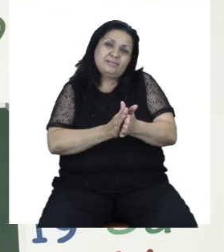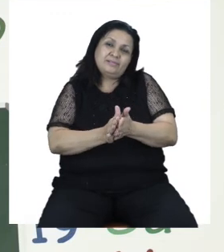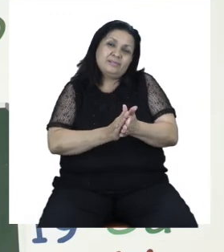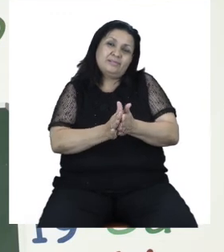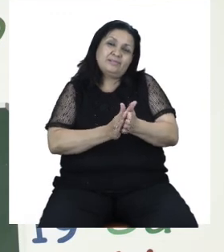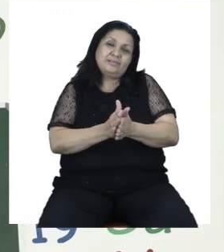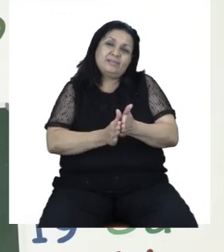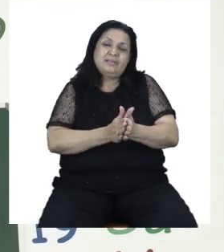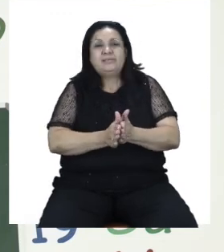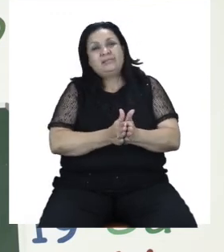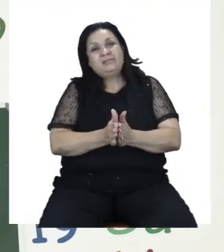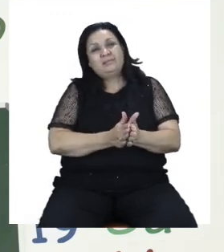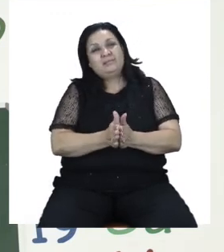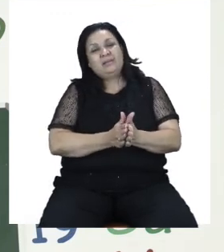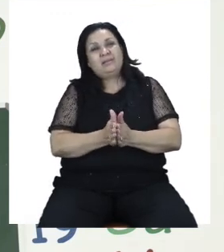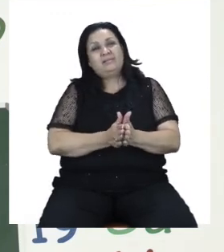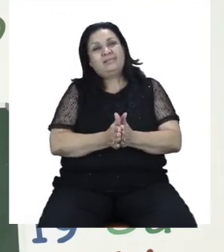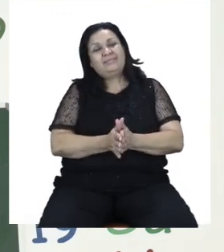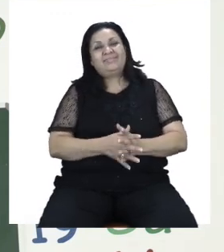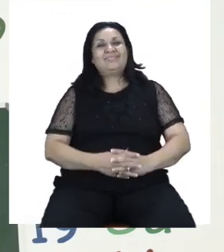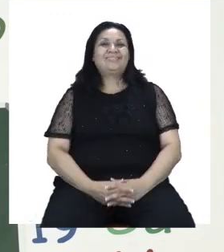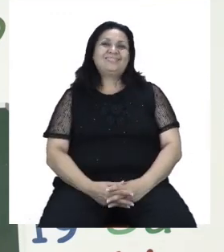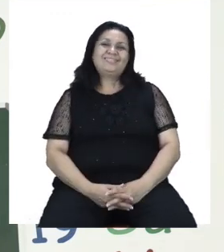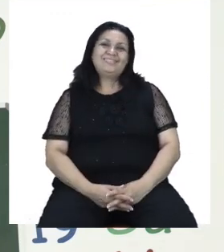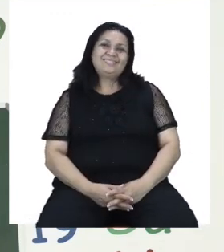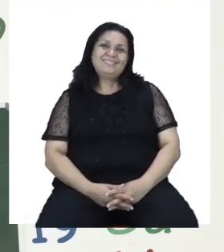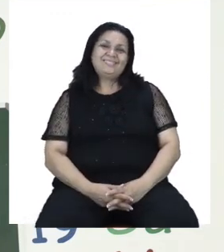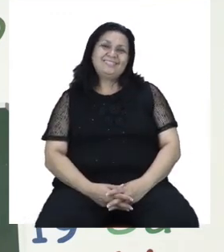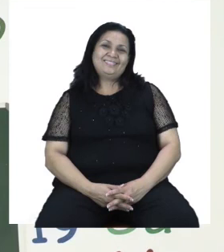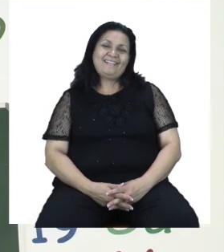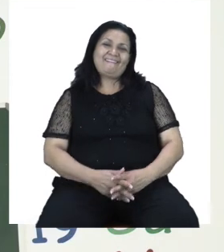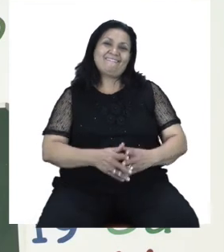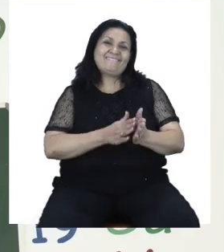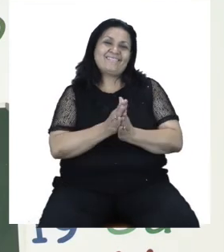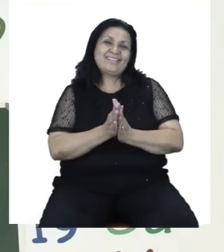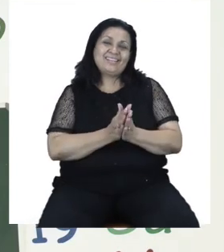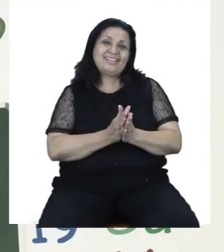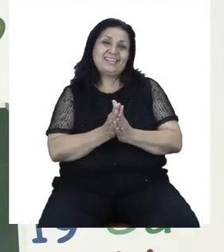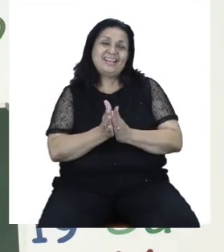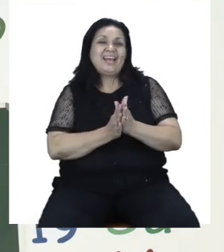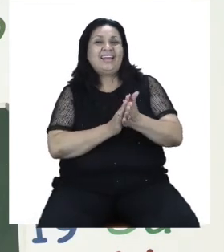special sanitizing song. Are you ready? Wonderful. Let's go.